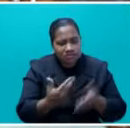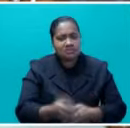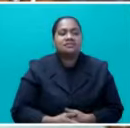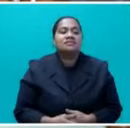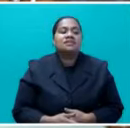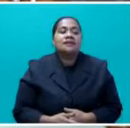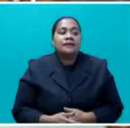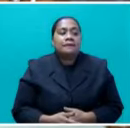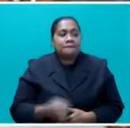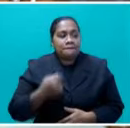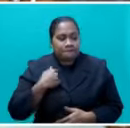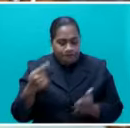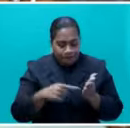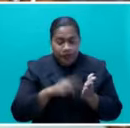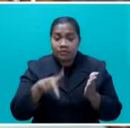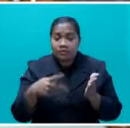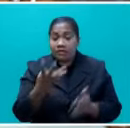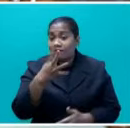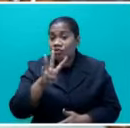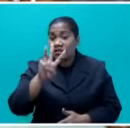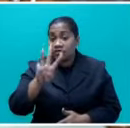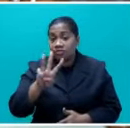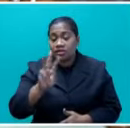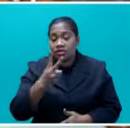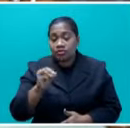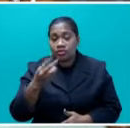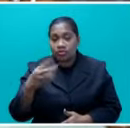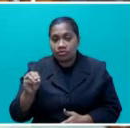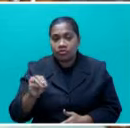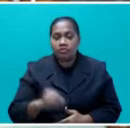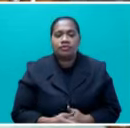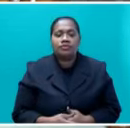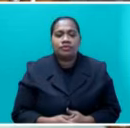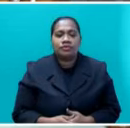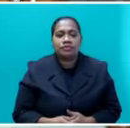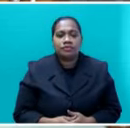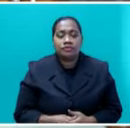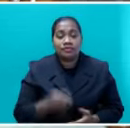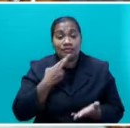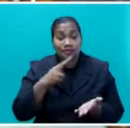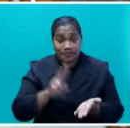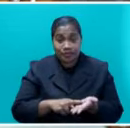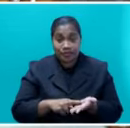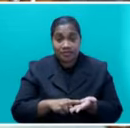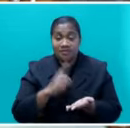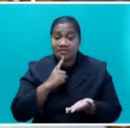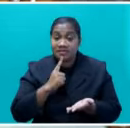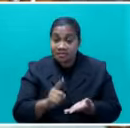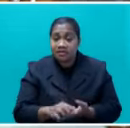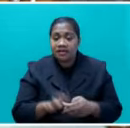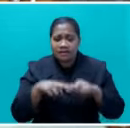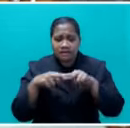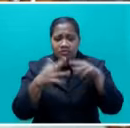to page 43 of the 2020 GSMA State of Mobile Internet Connectivity Report, which states, and I quote, Fiji has